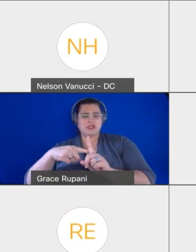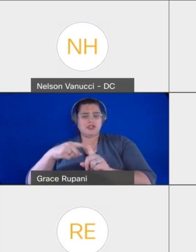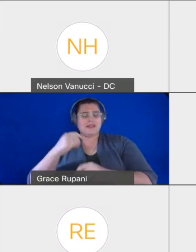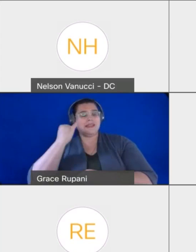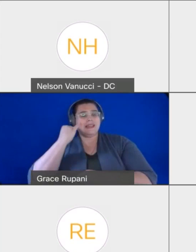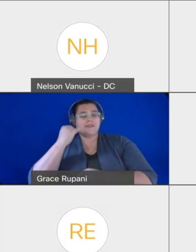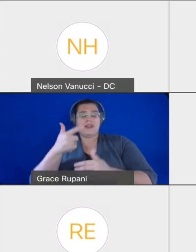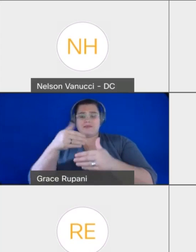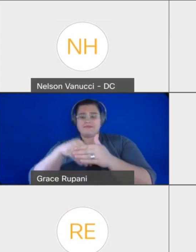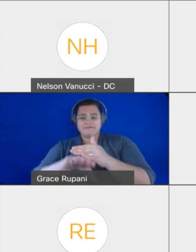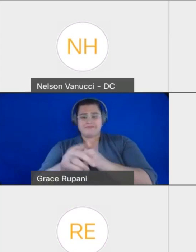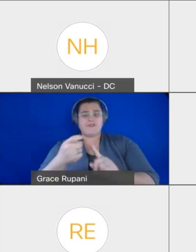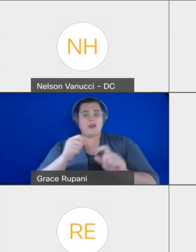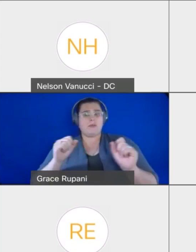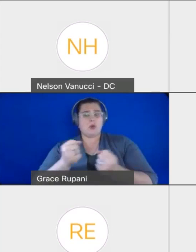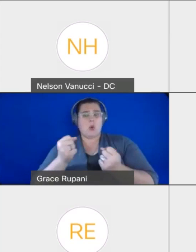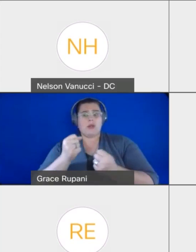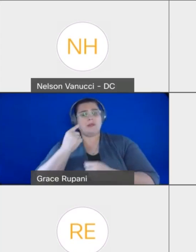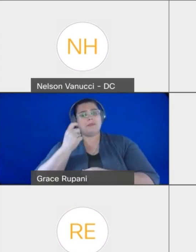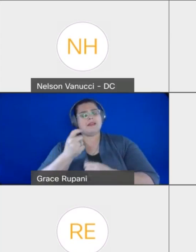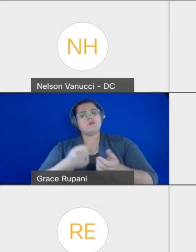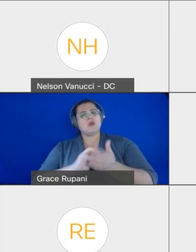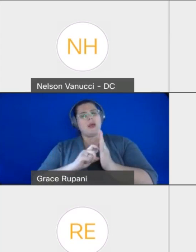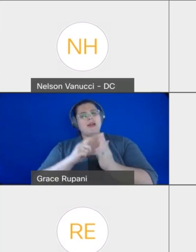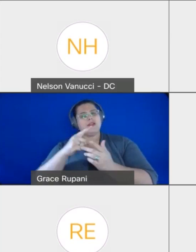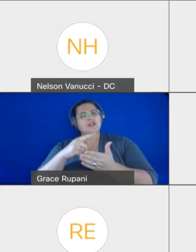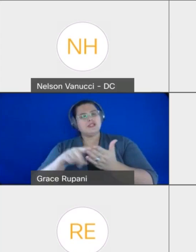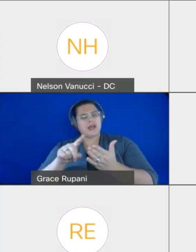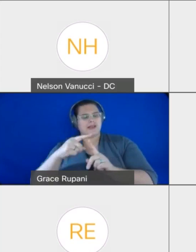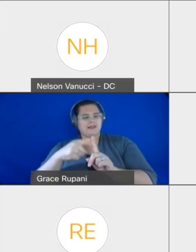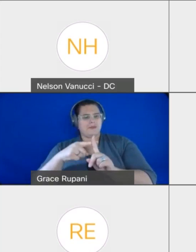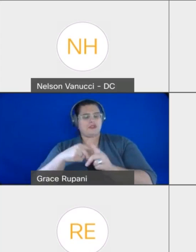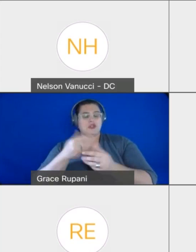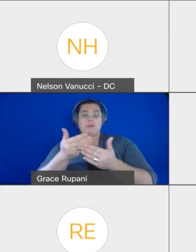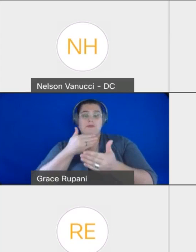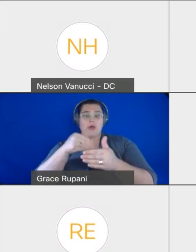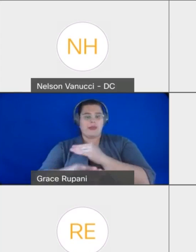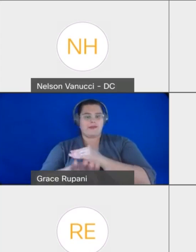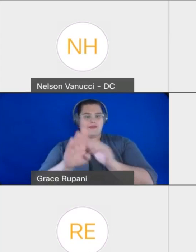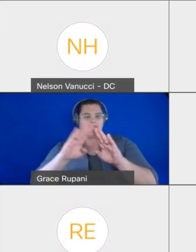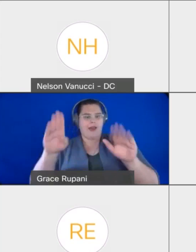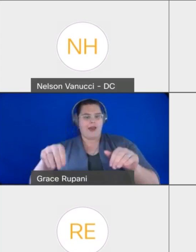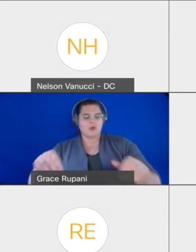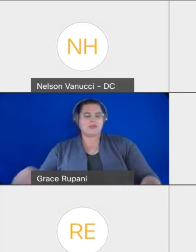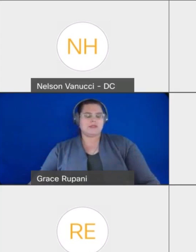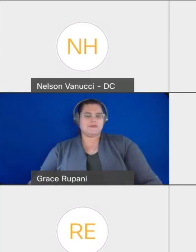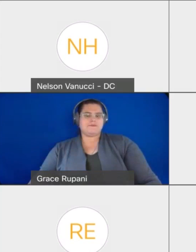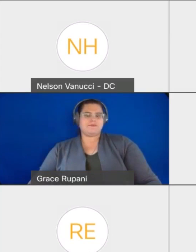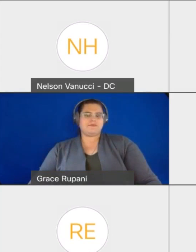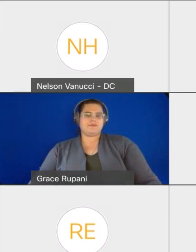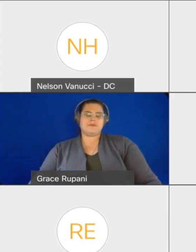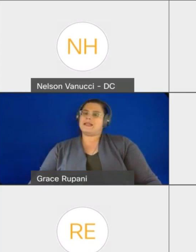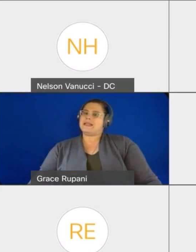cold, since you have to check their temperature before they enter the house? I would say you need to check